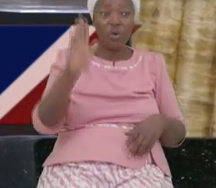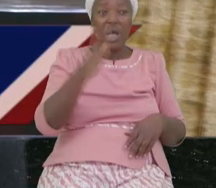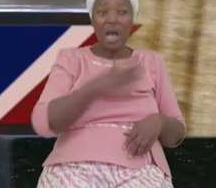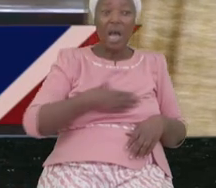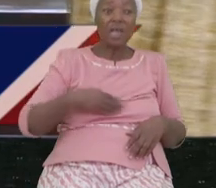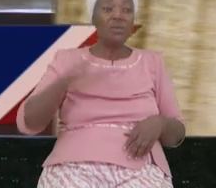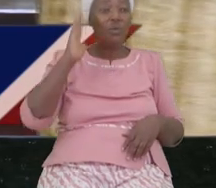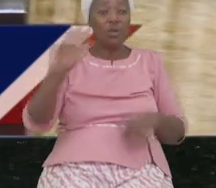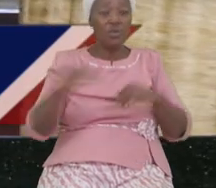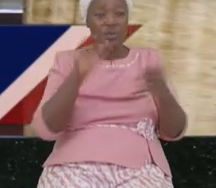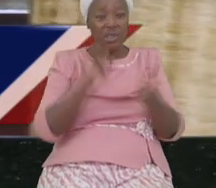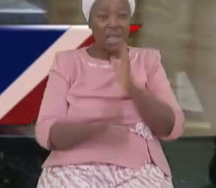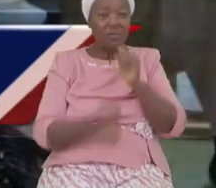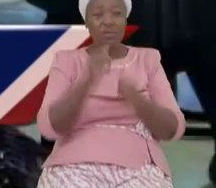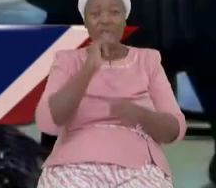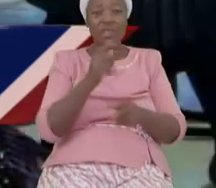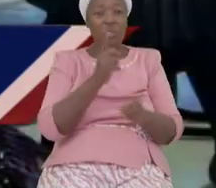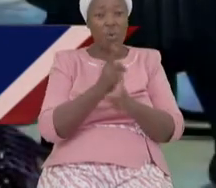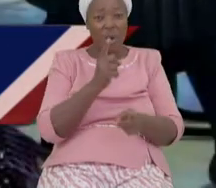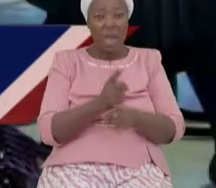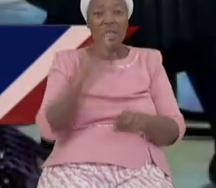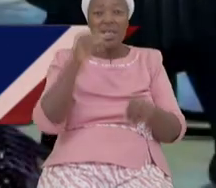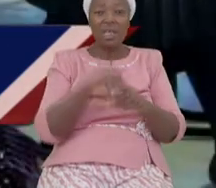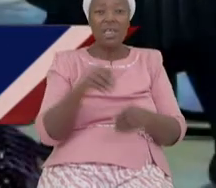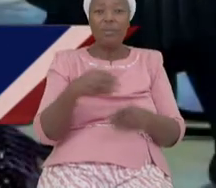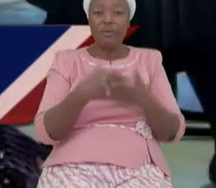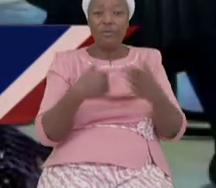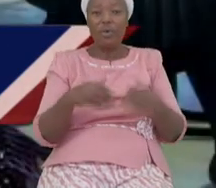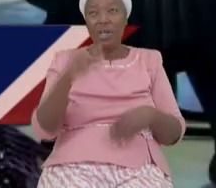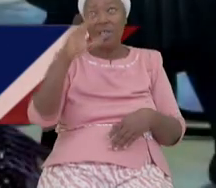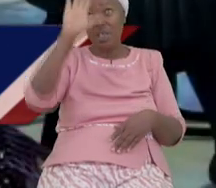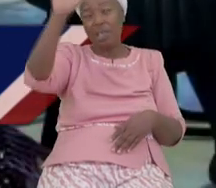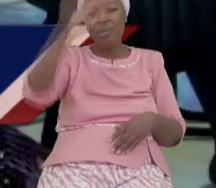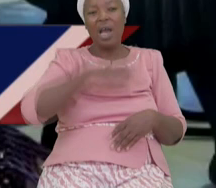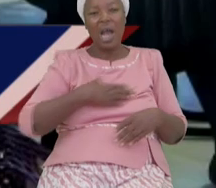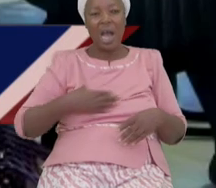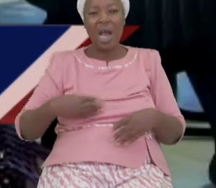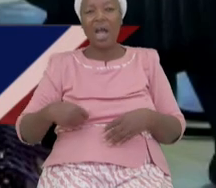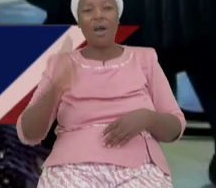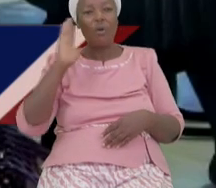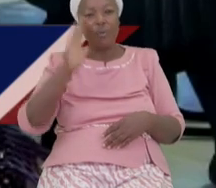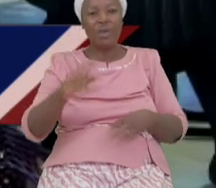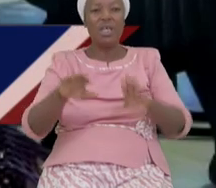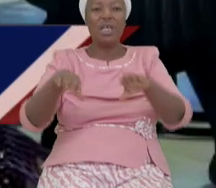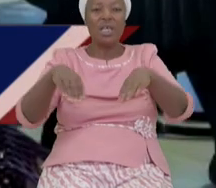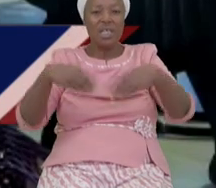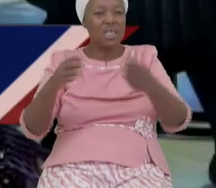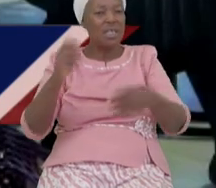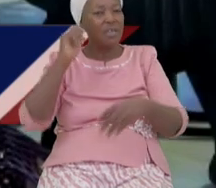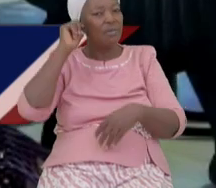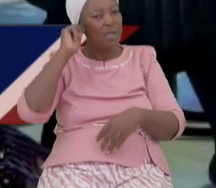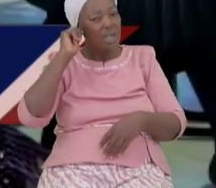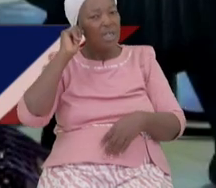will do that which is right in his sight, and will give ear to